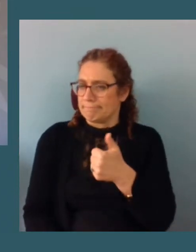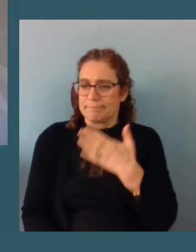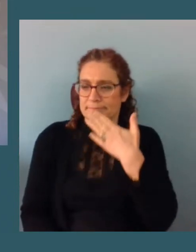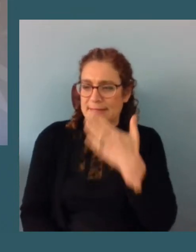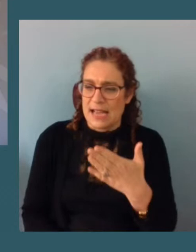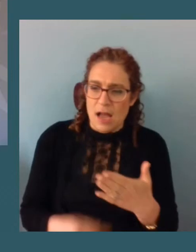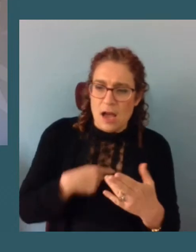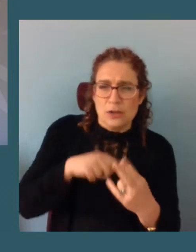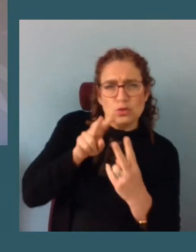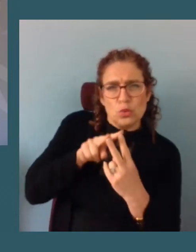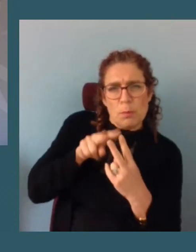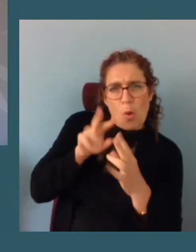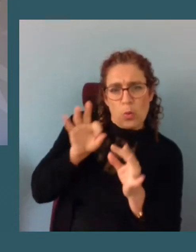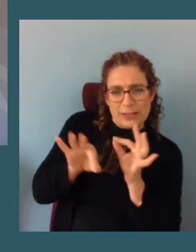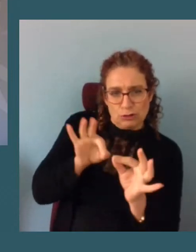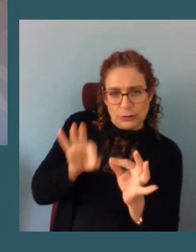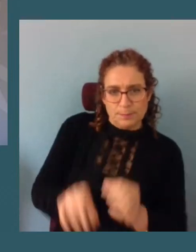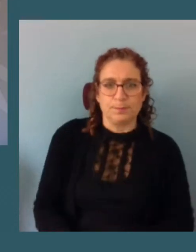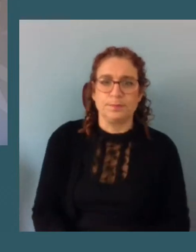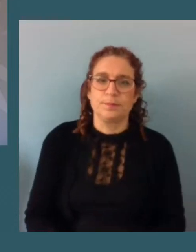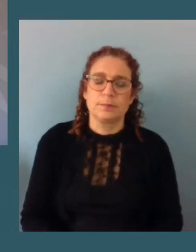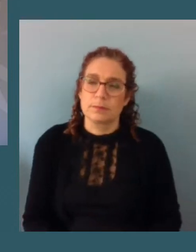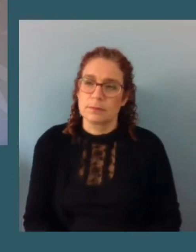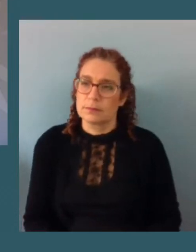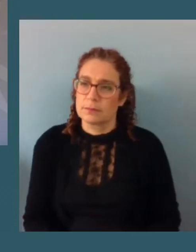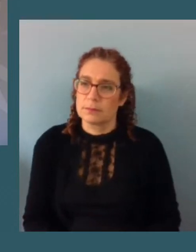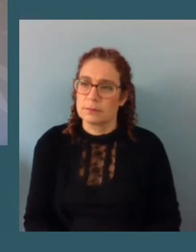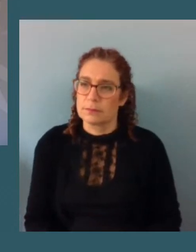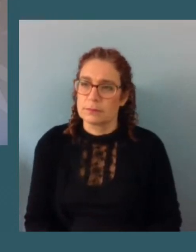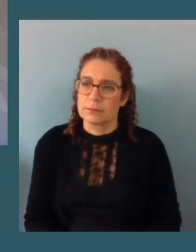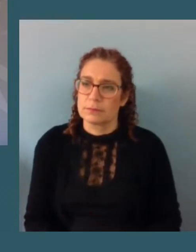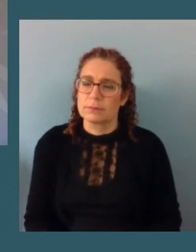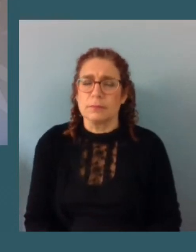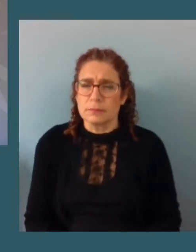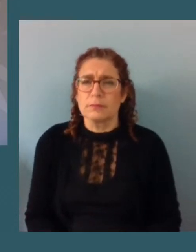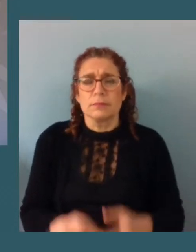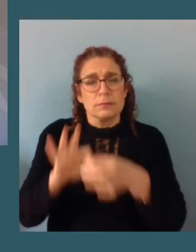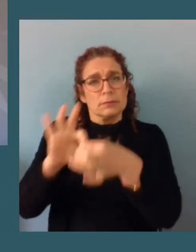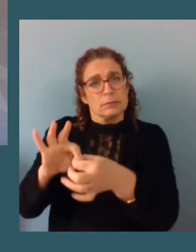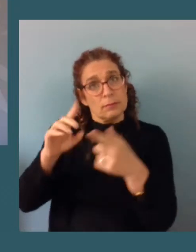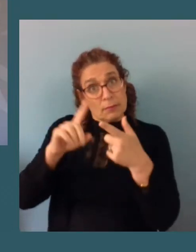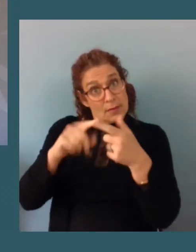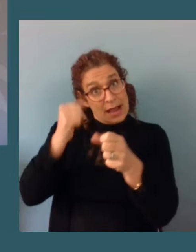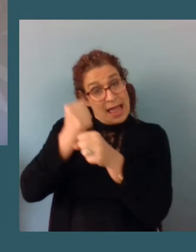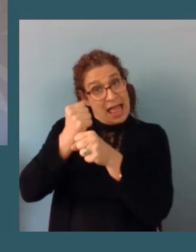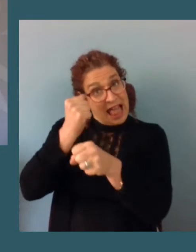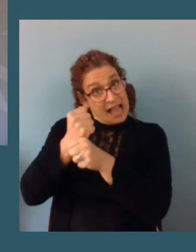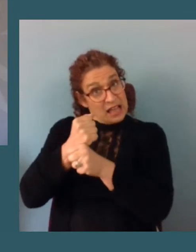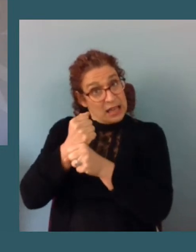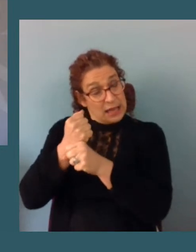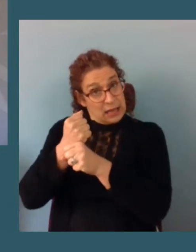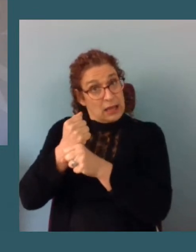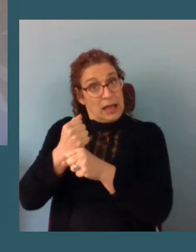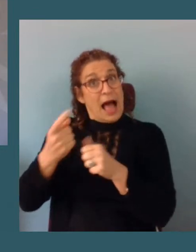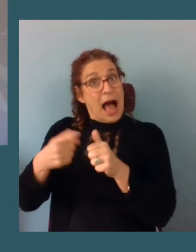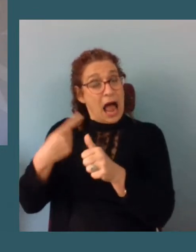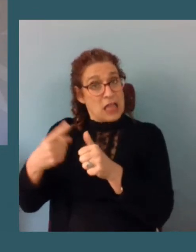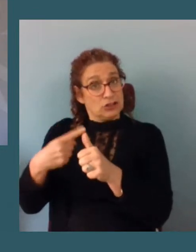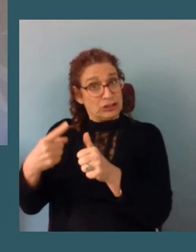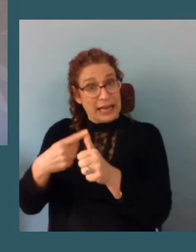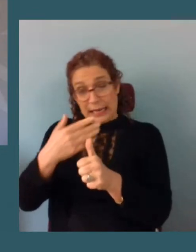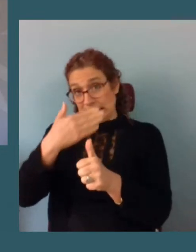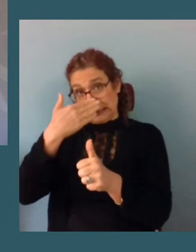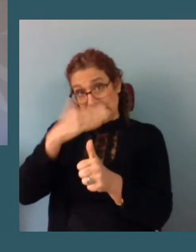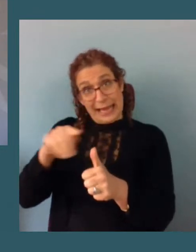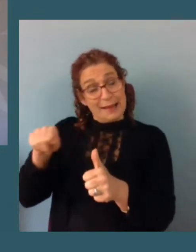questions. So you say egg allergy appears to predispose peanut allergy. If they